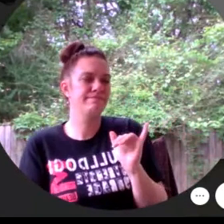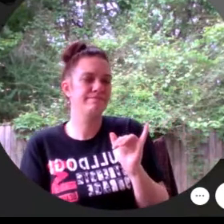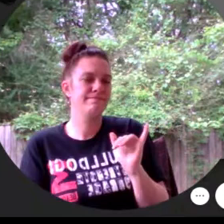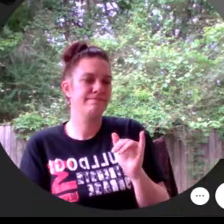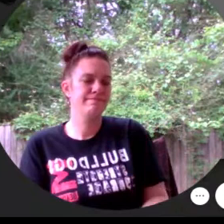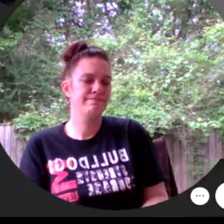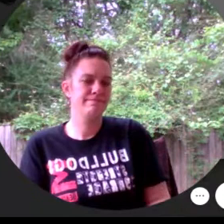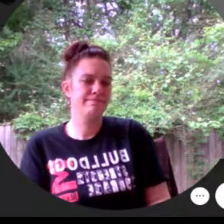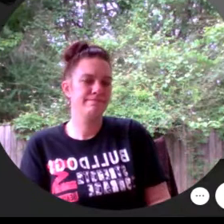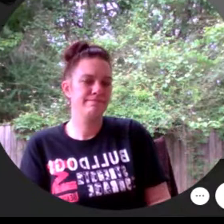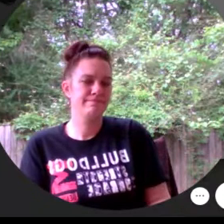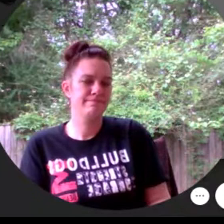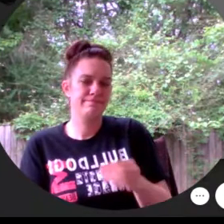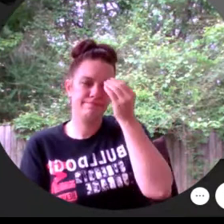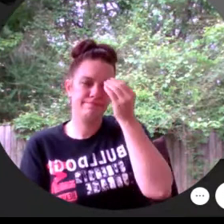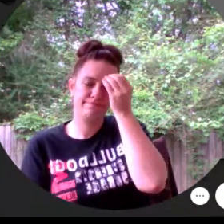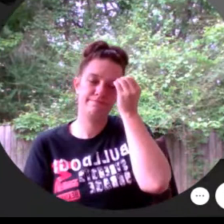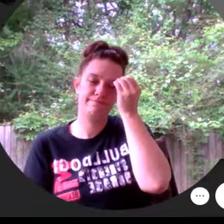Barkin.